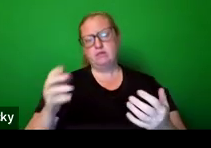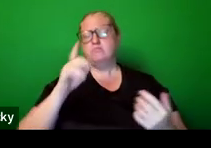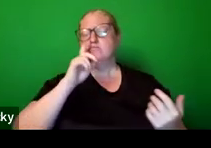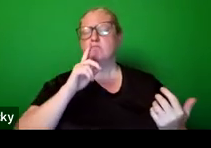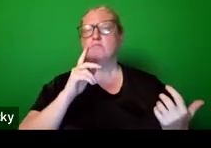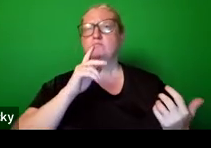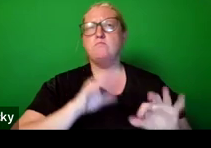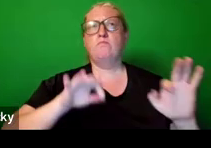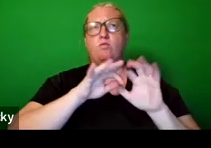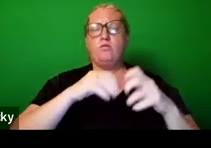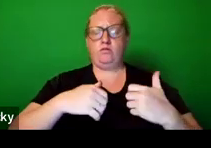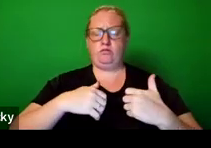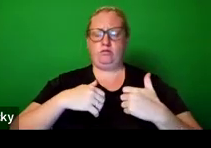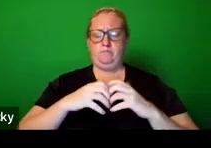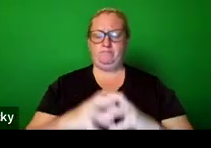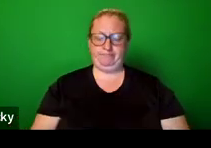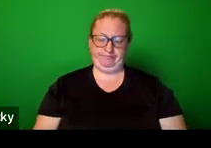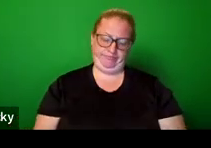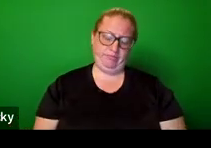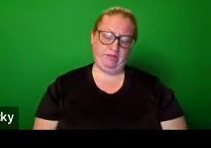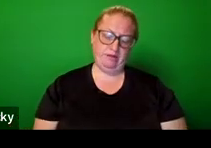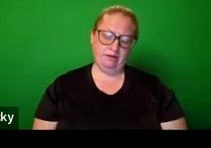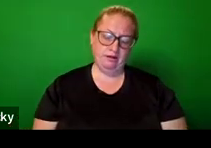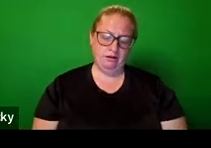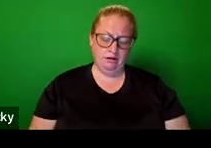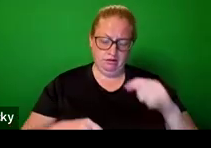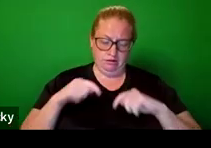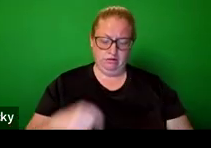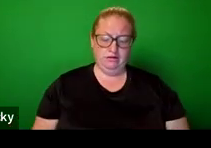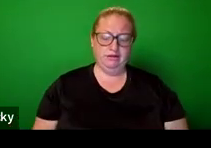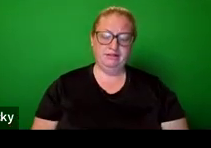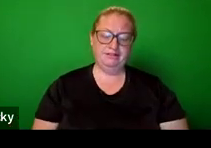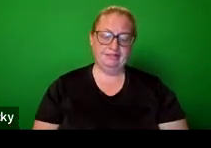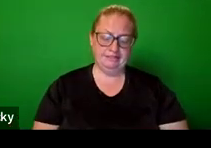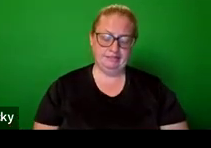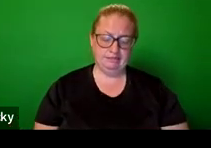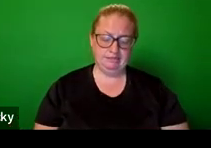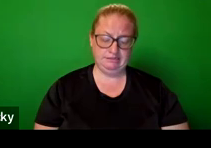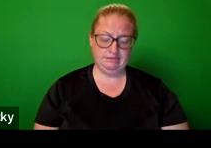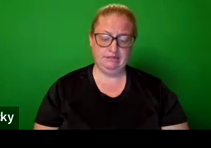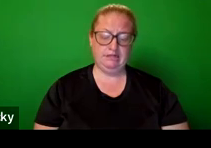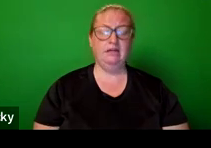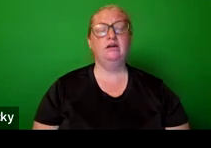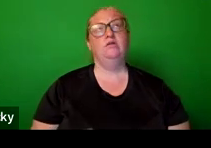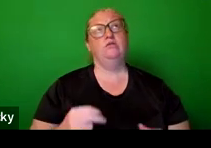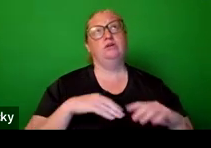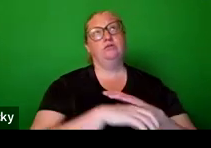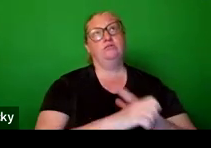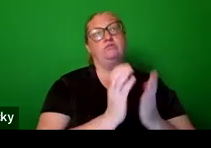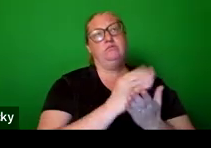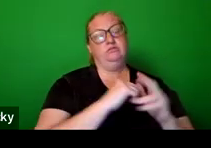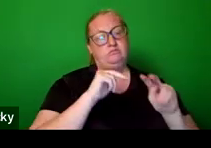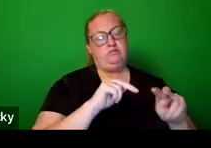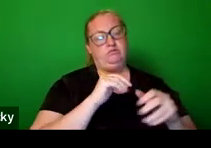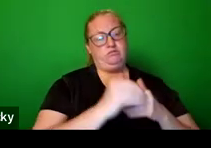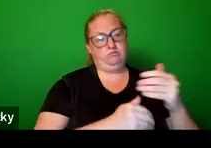as we go into the budgeting process, what, you know, we have our base staffing model, but also knowing that we